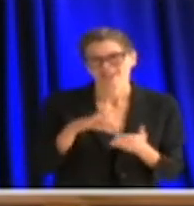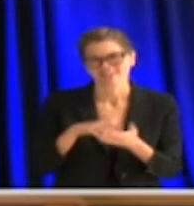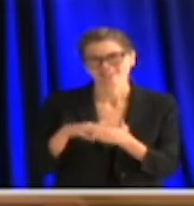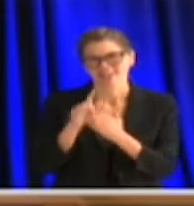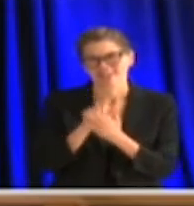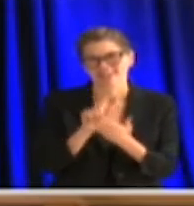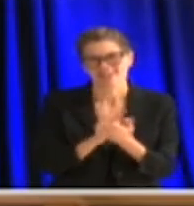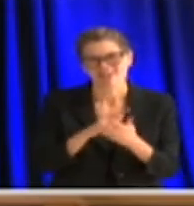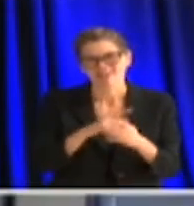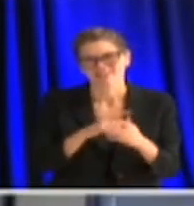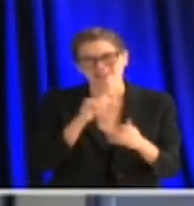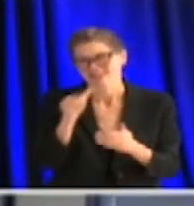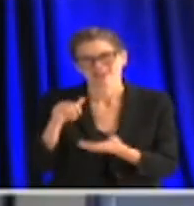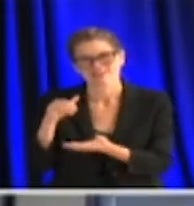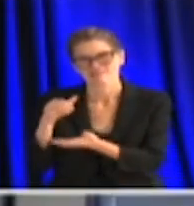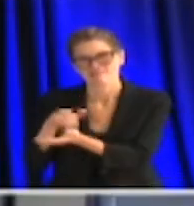still love him.